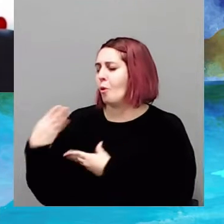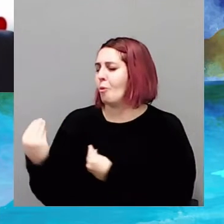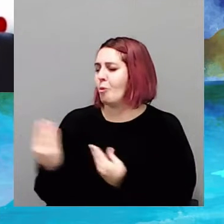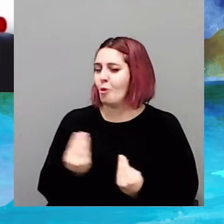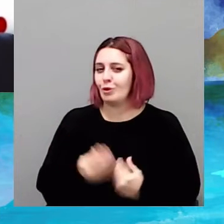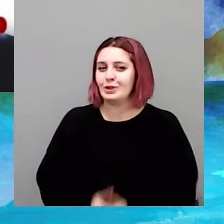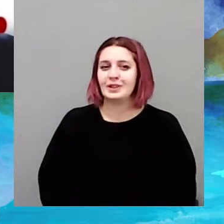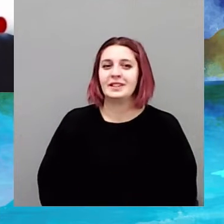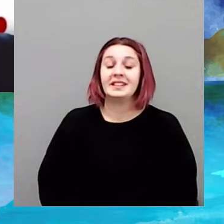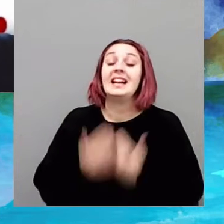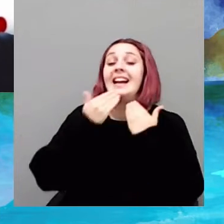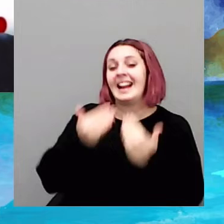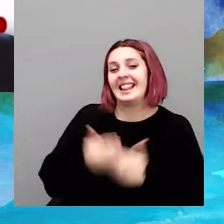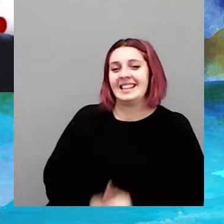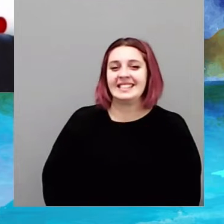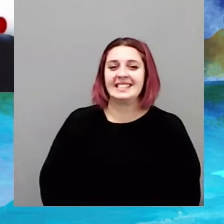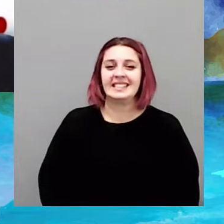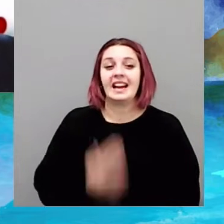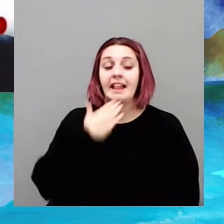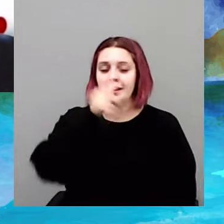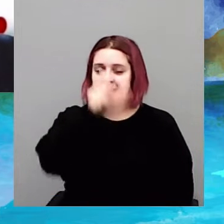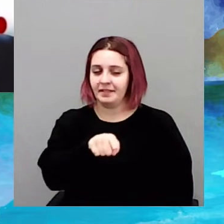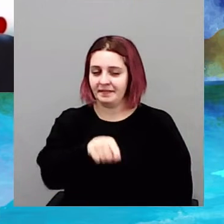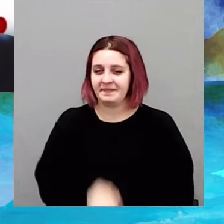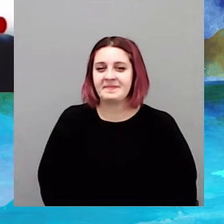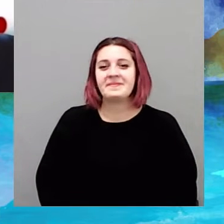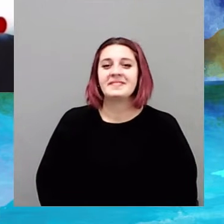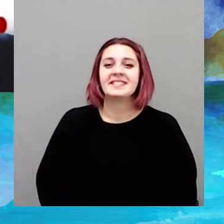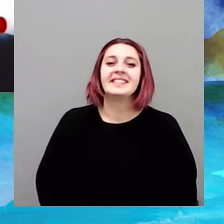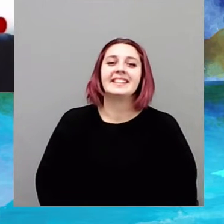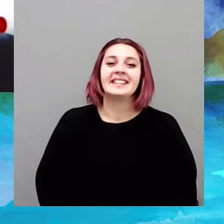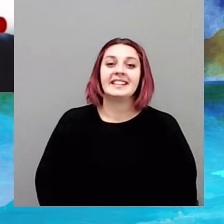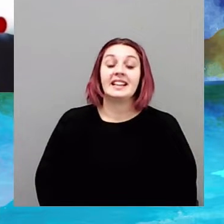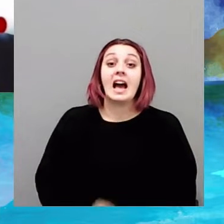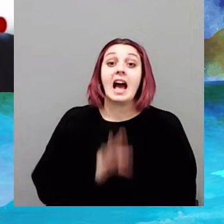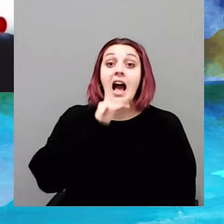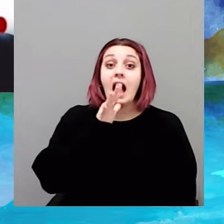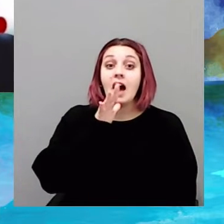while helping a lot of people. Thank you.